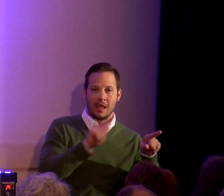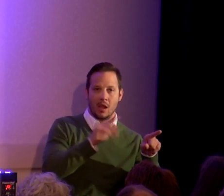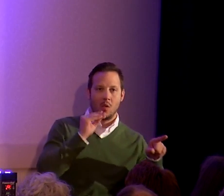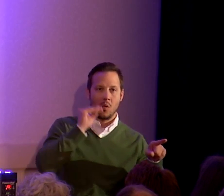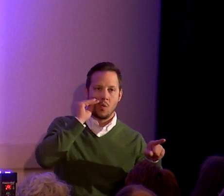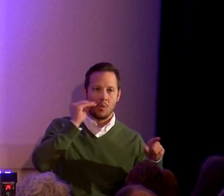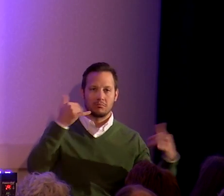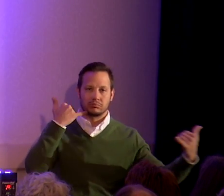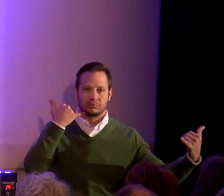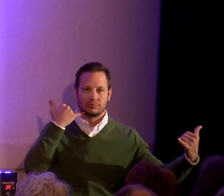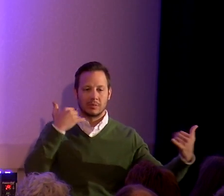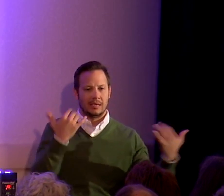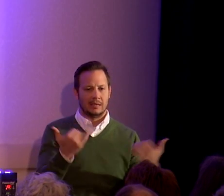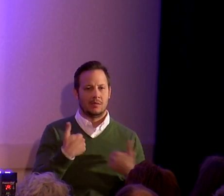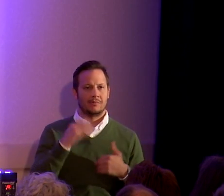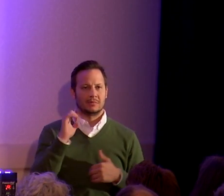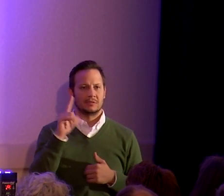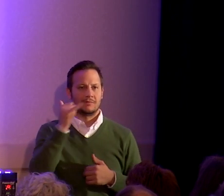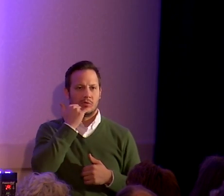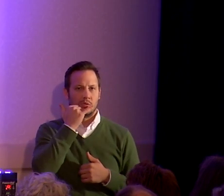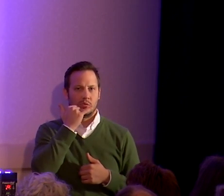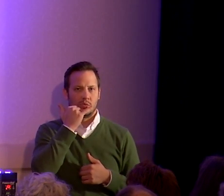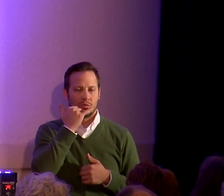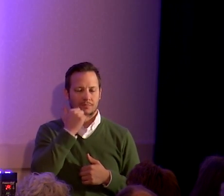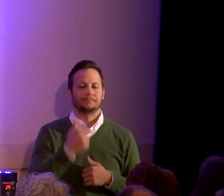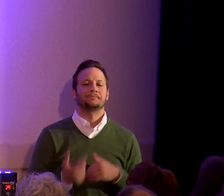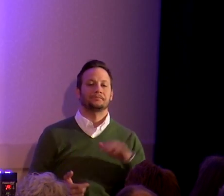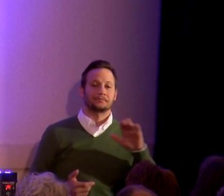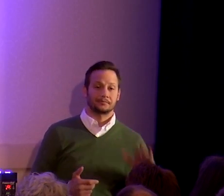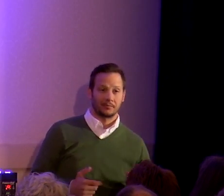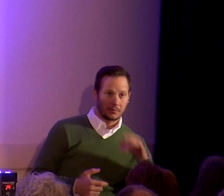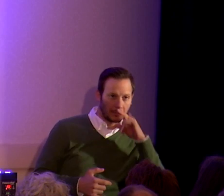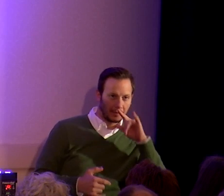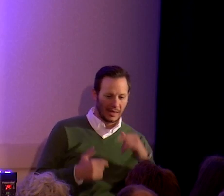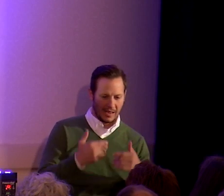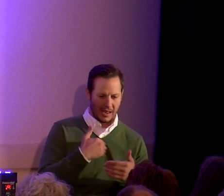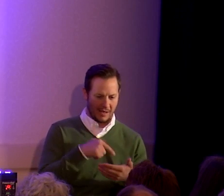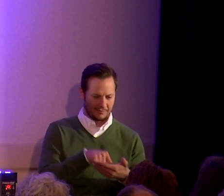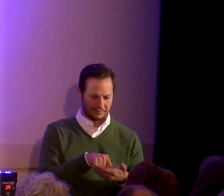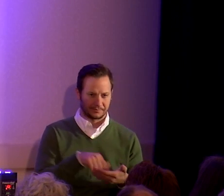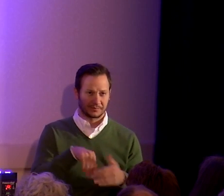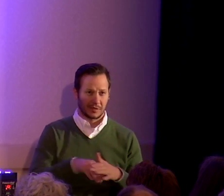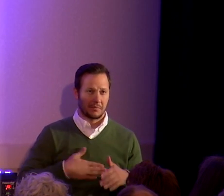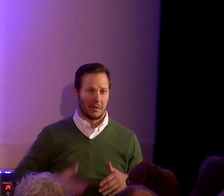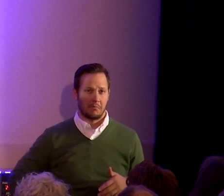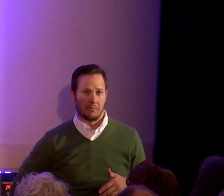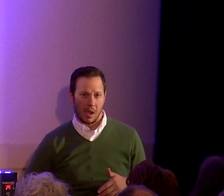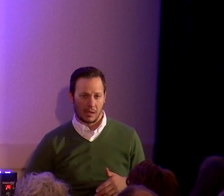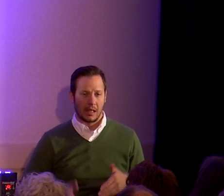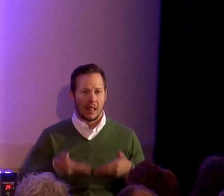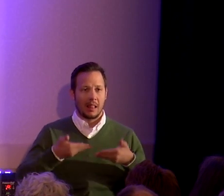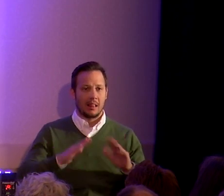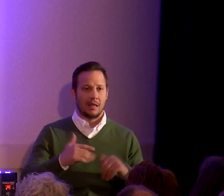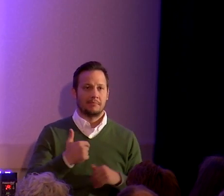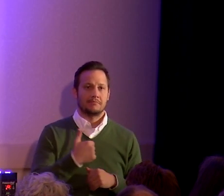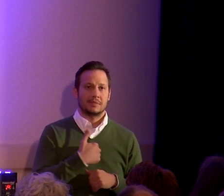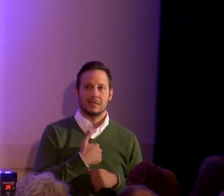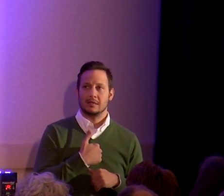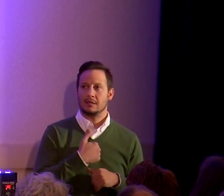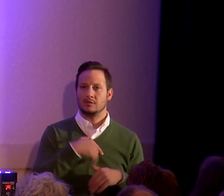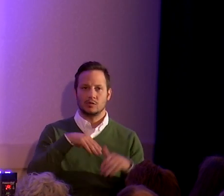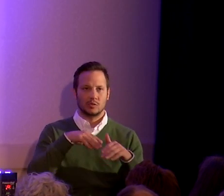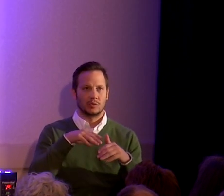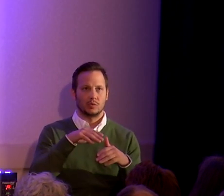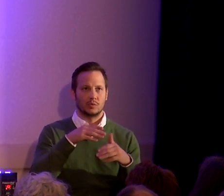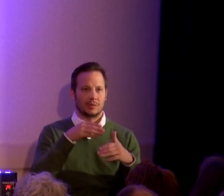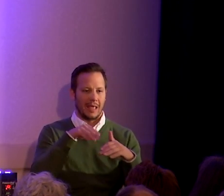answer. Now I have a cell phone. When I was a kid, the idea of having a device in my pocket that would allow me to access